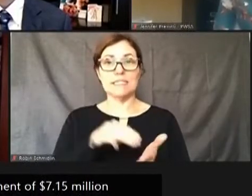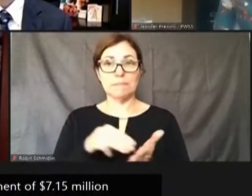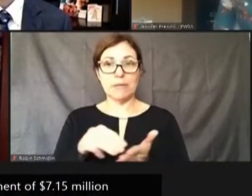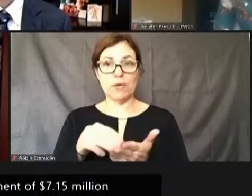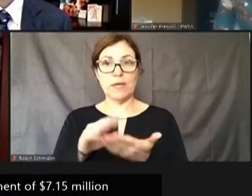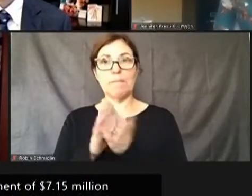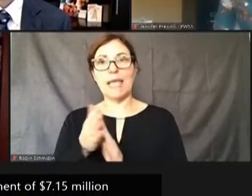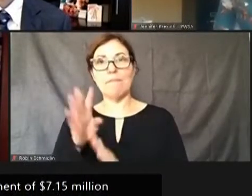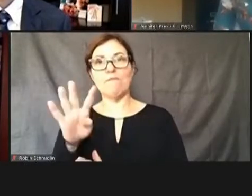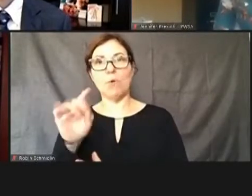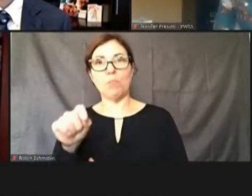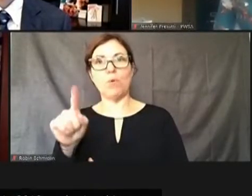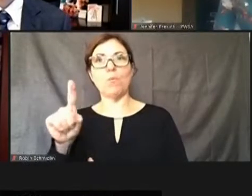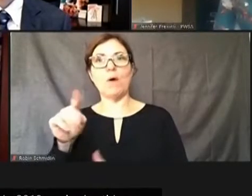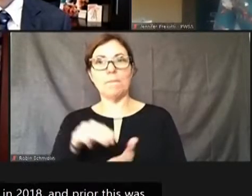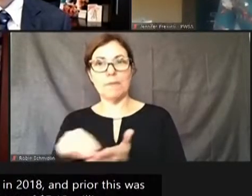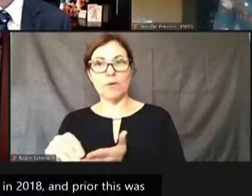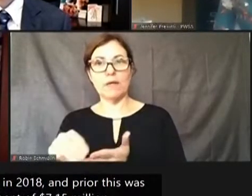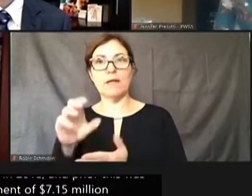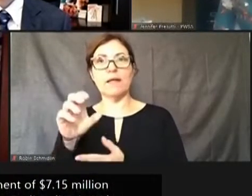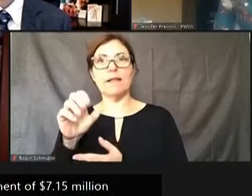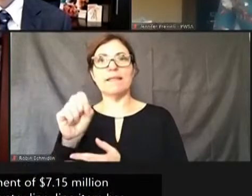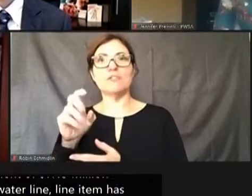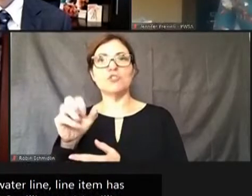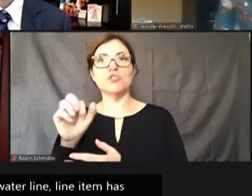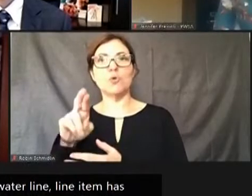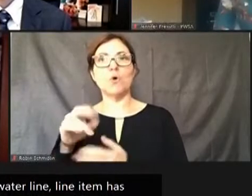The sewer line item remains steady at